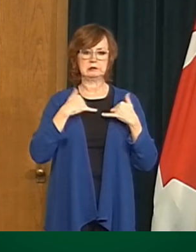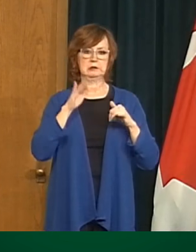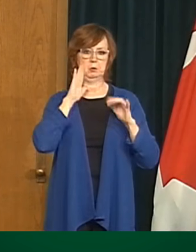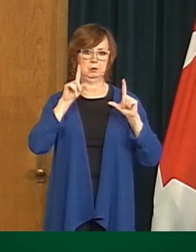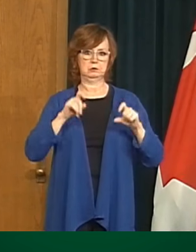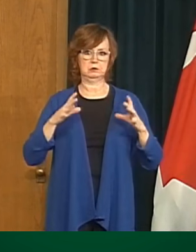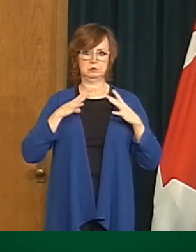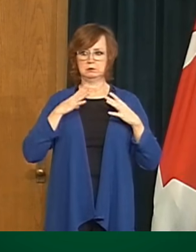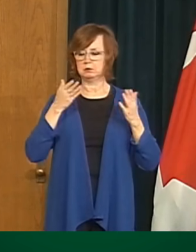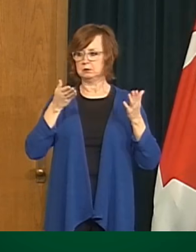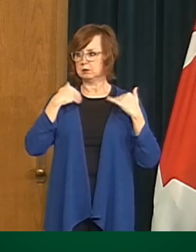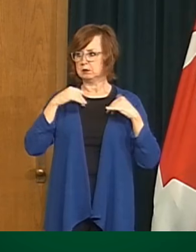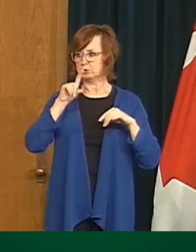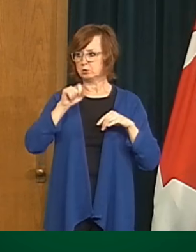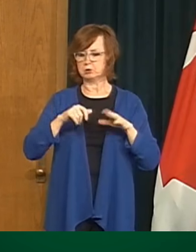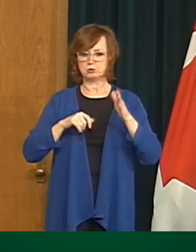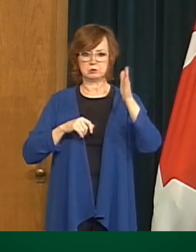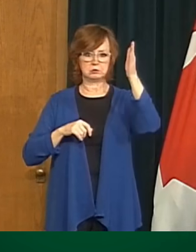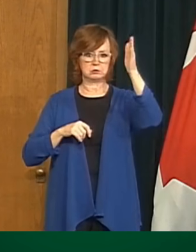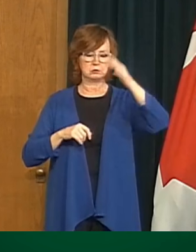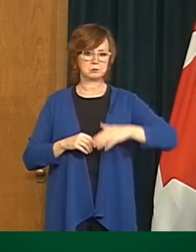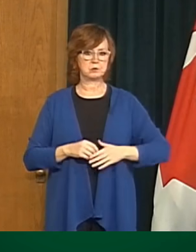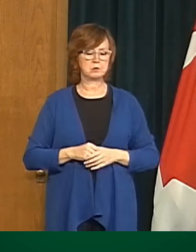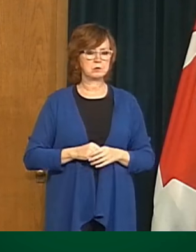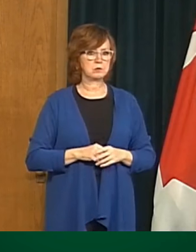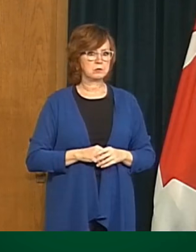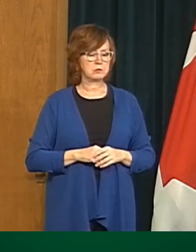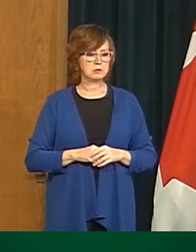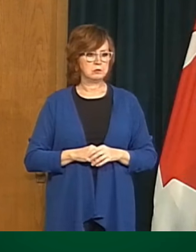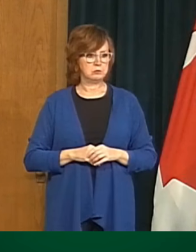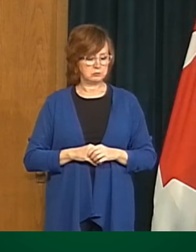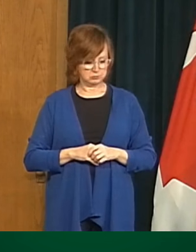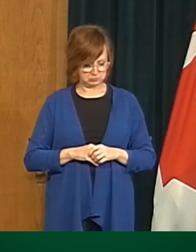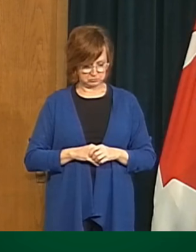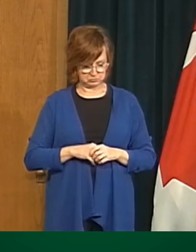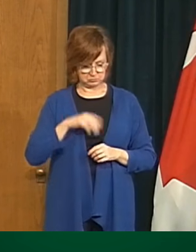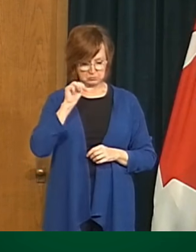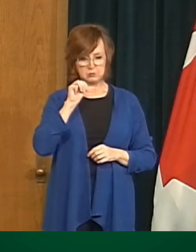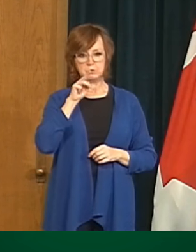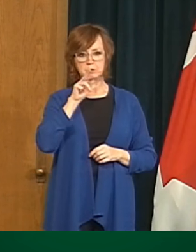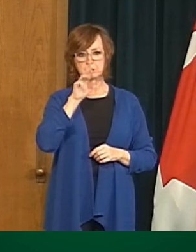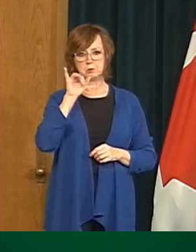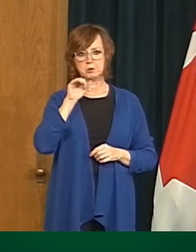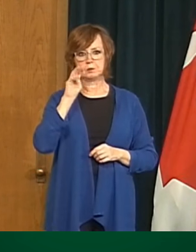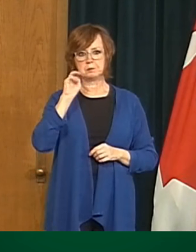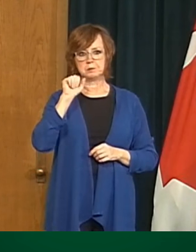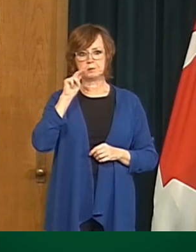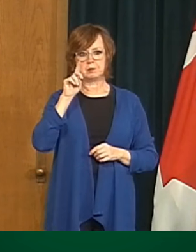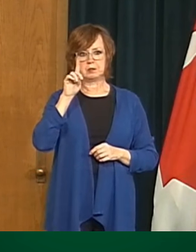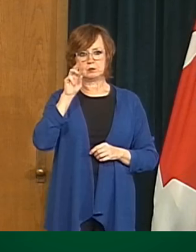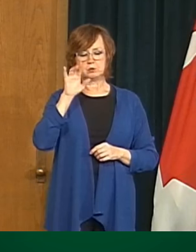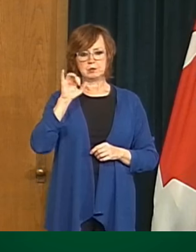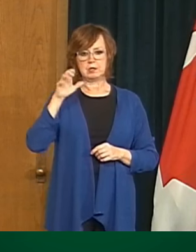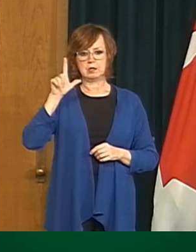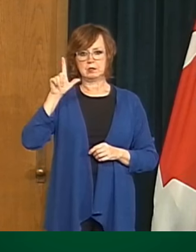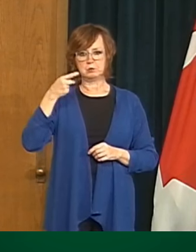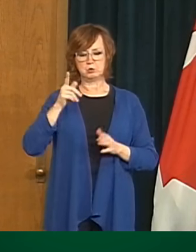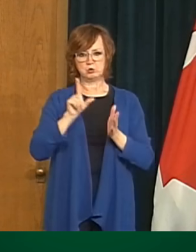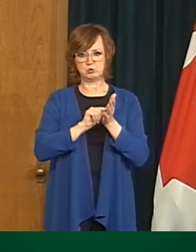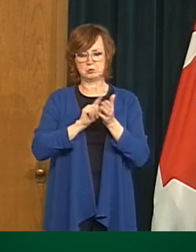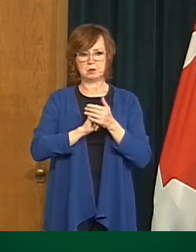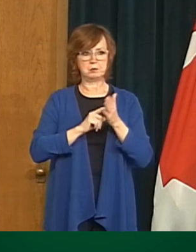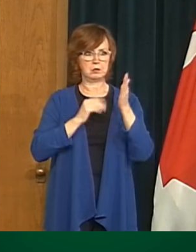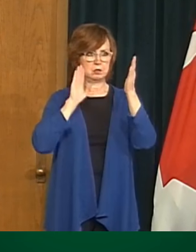We'll go to our next question on the phone line, operator. We have Murray Mandrick with the Leader Post. Good afternoon, Mr.